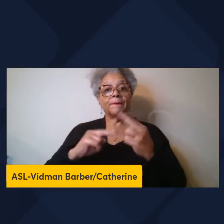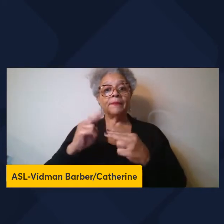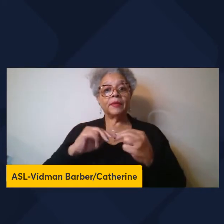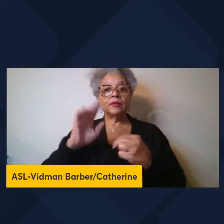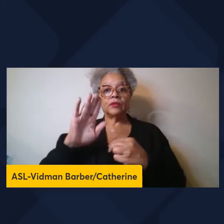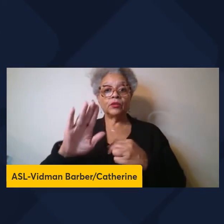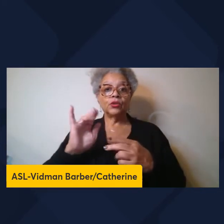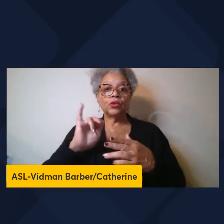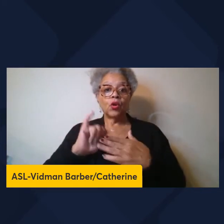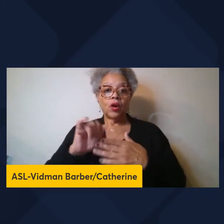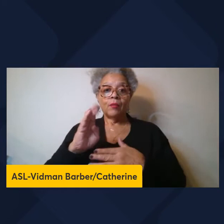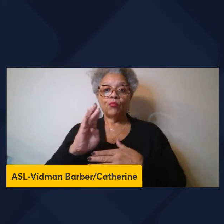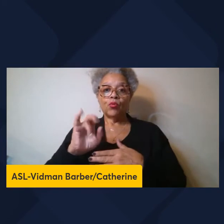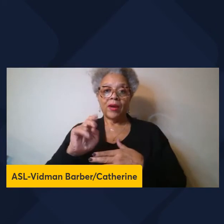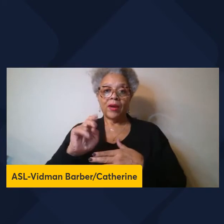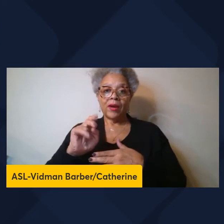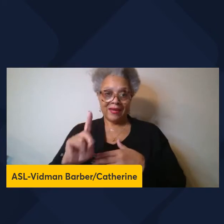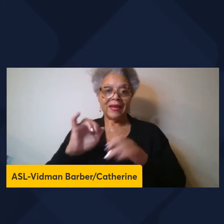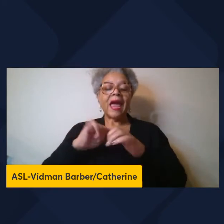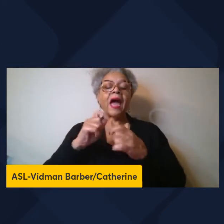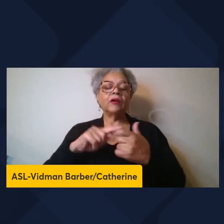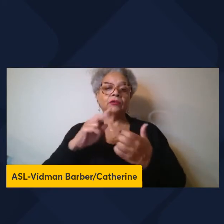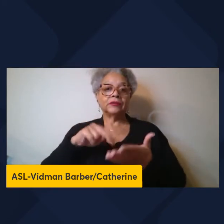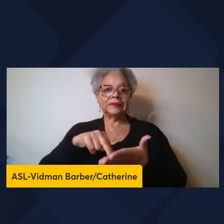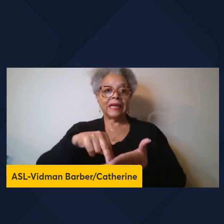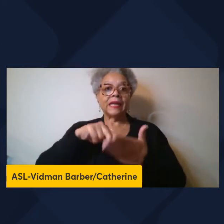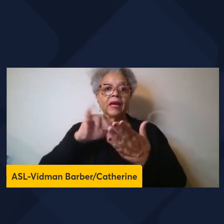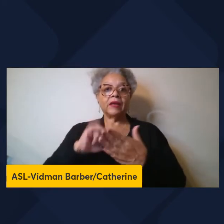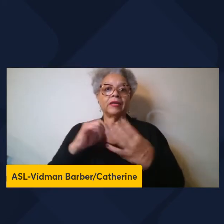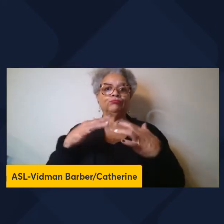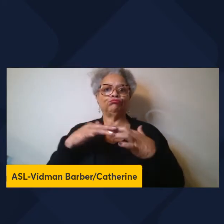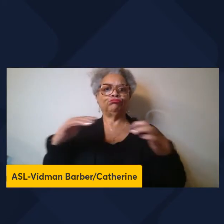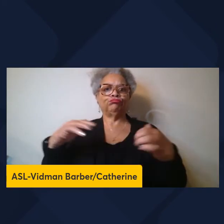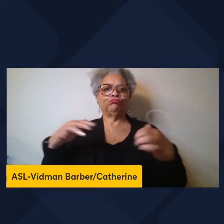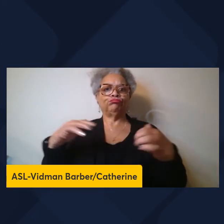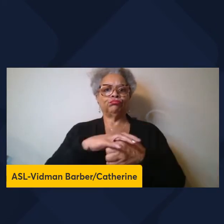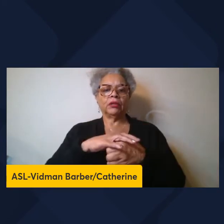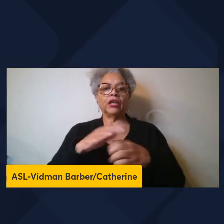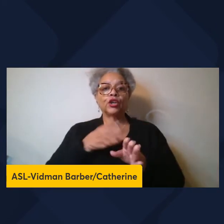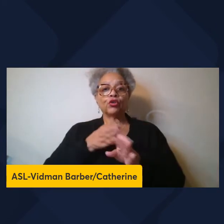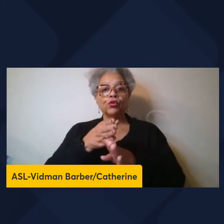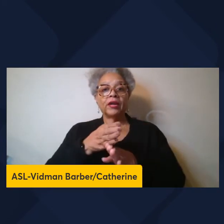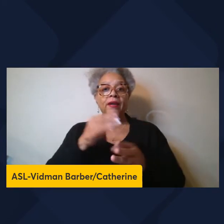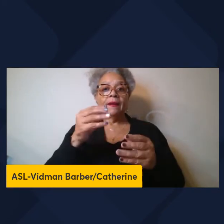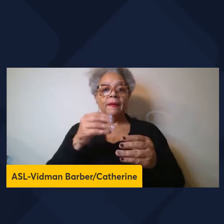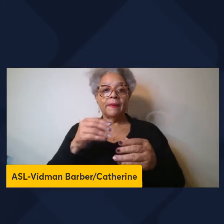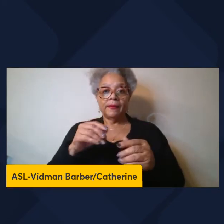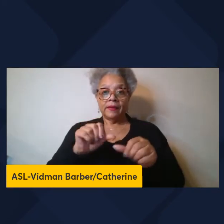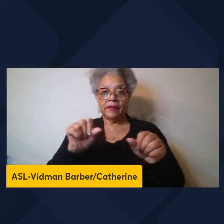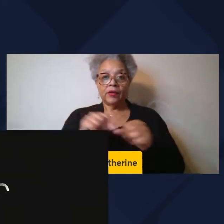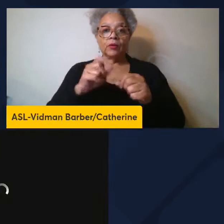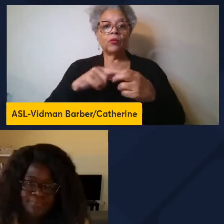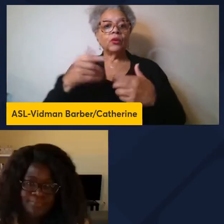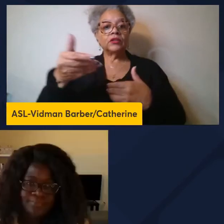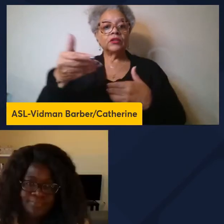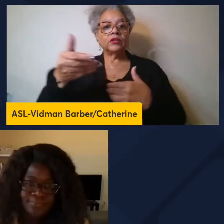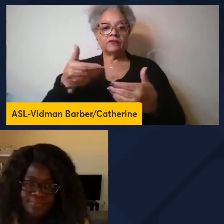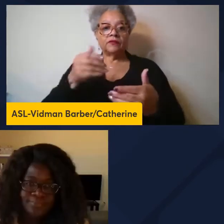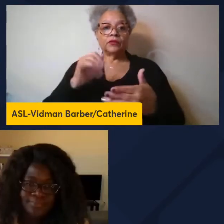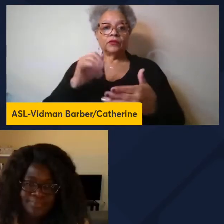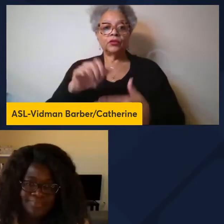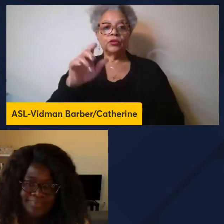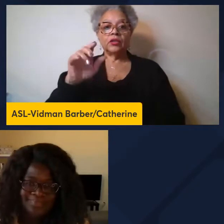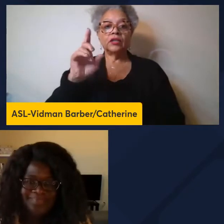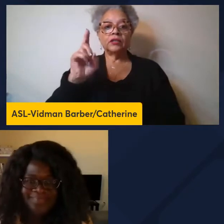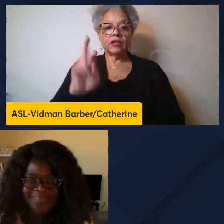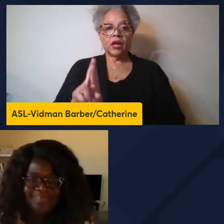Brand, How to Stand Out in a Crowded Career Market. We would like to welcome Dr. Gertrude Nonterah, who will lead this